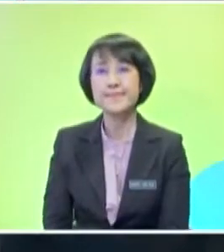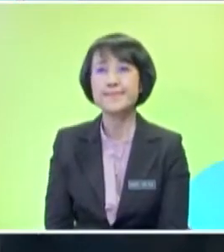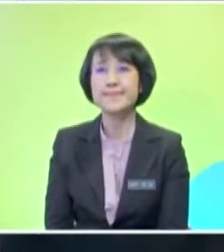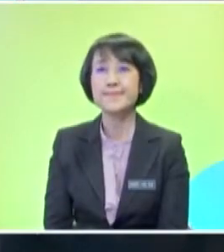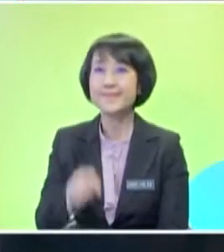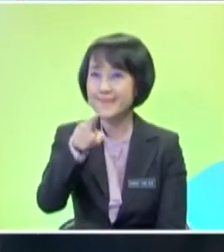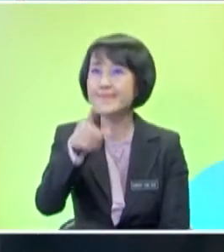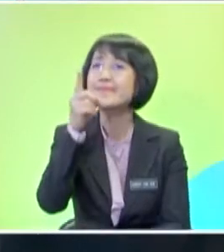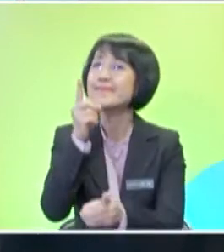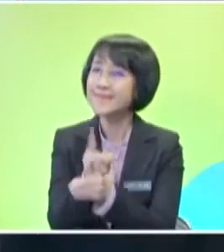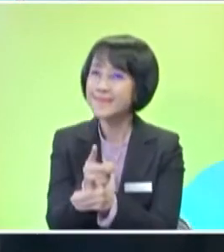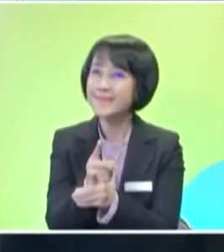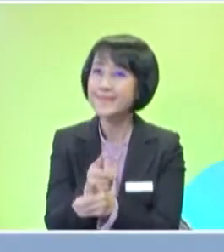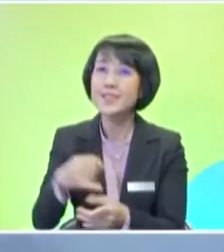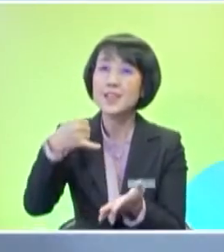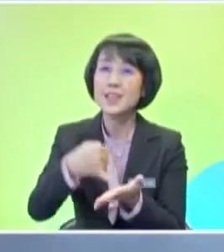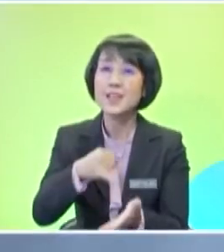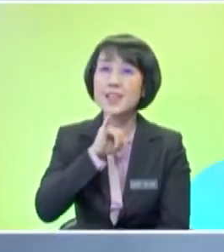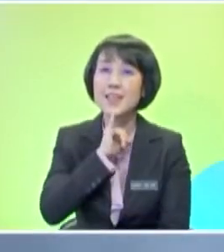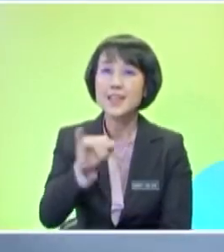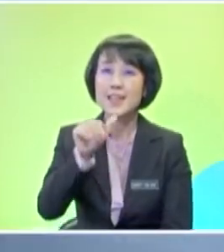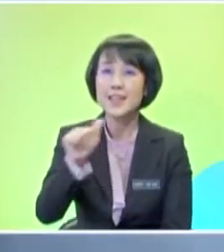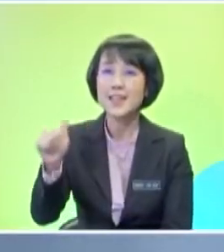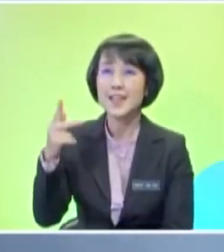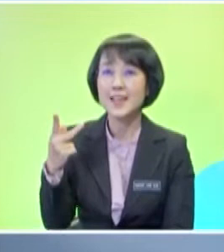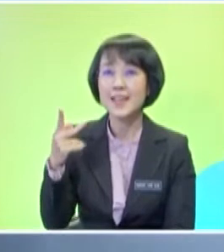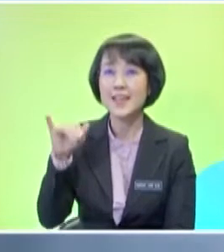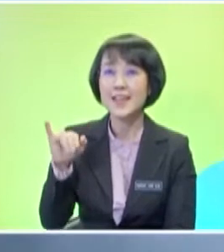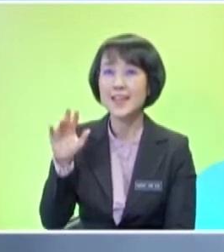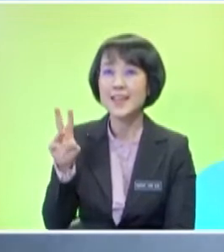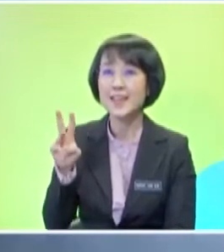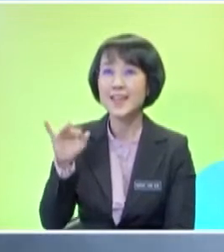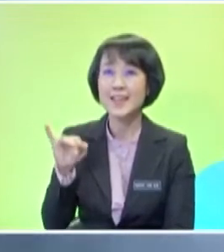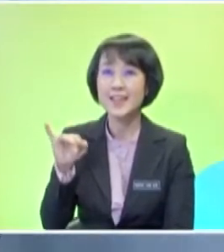You are right. It green is fruit. A kiwi.